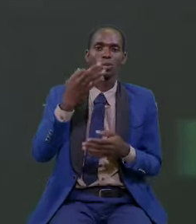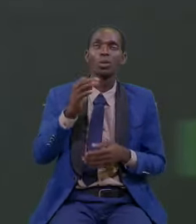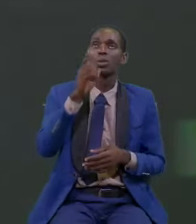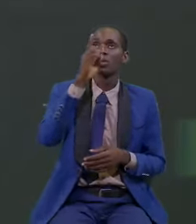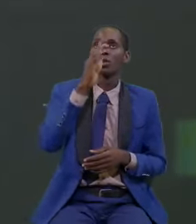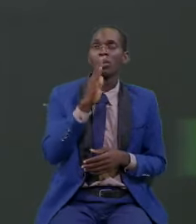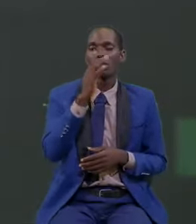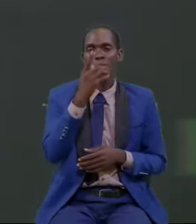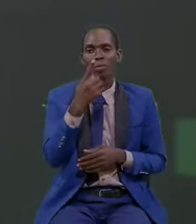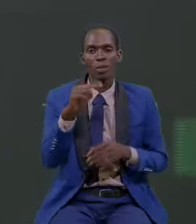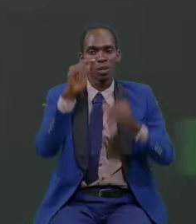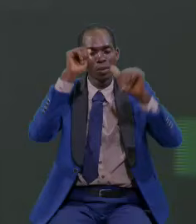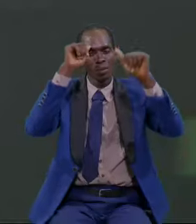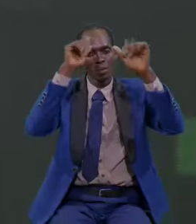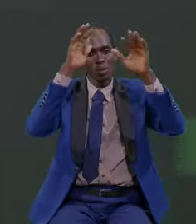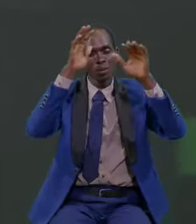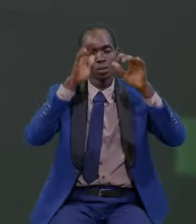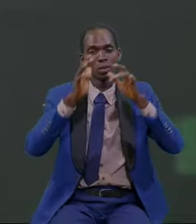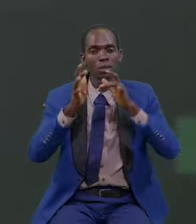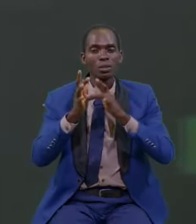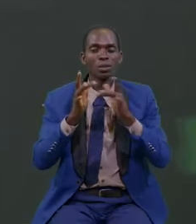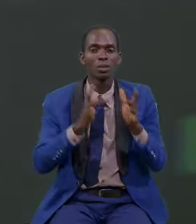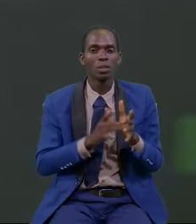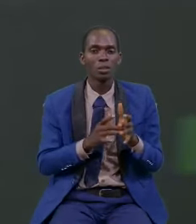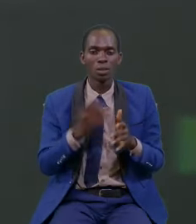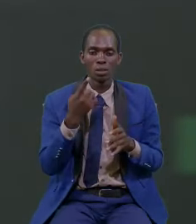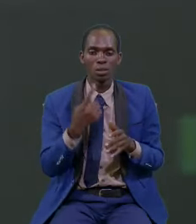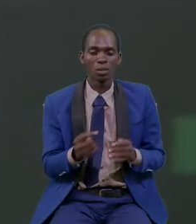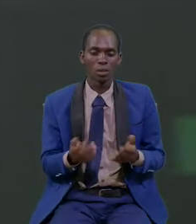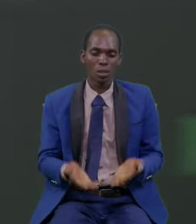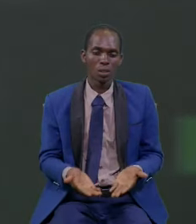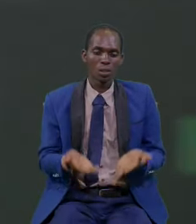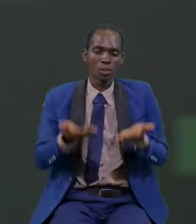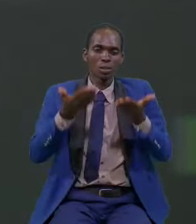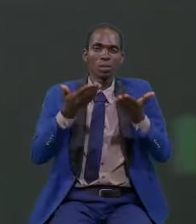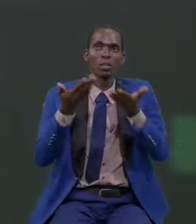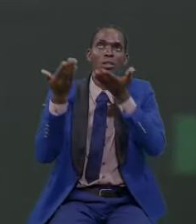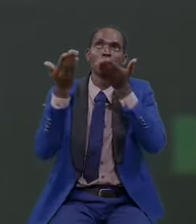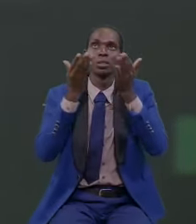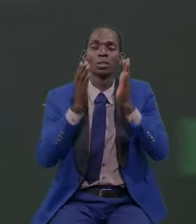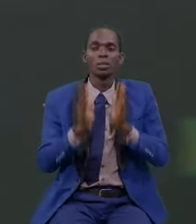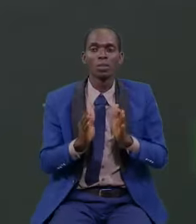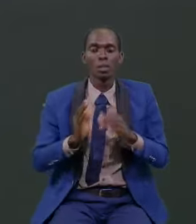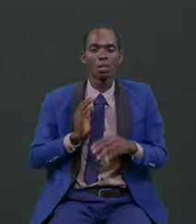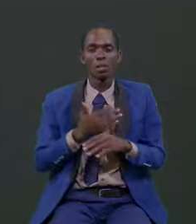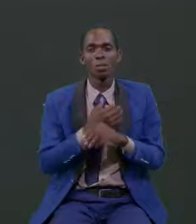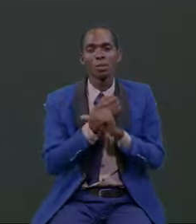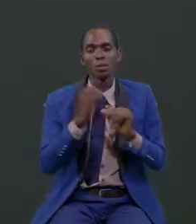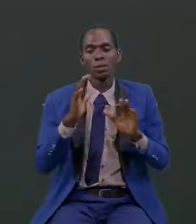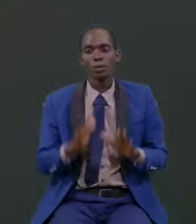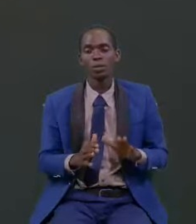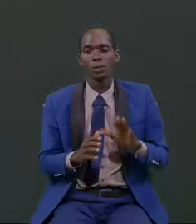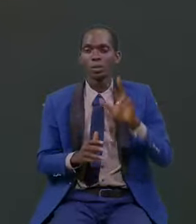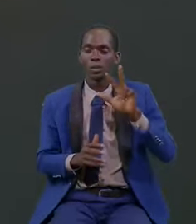Father. Jesus, the exalted servant, our Savior. Three things we're looking at.